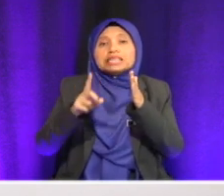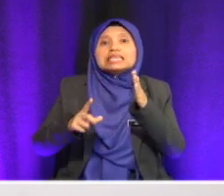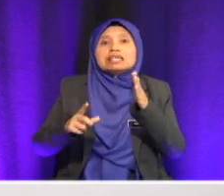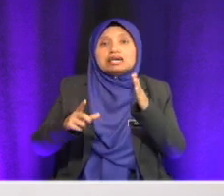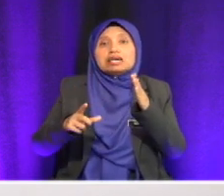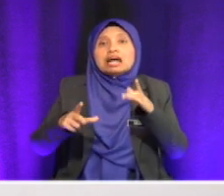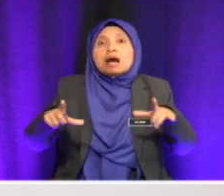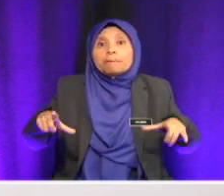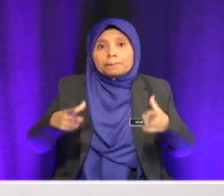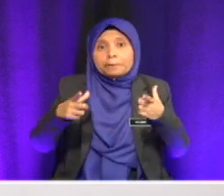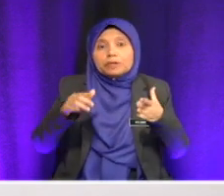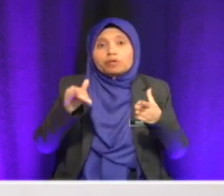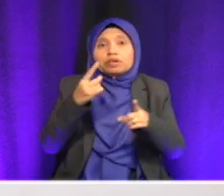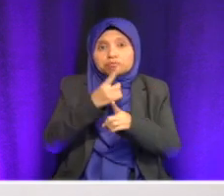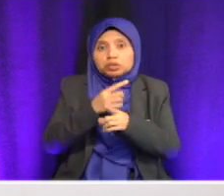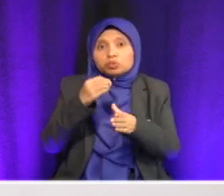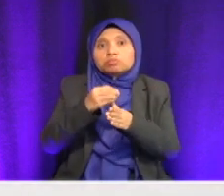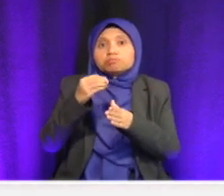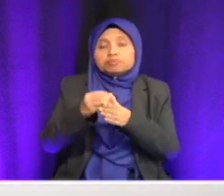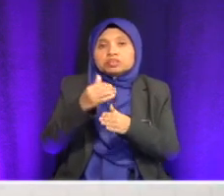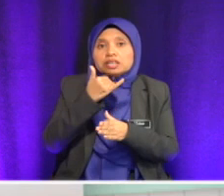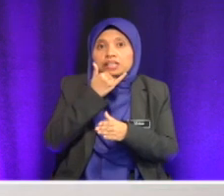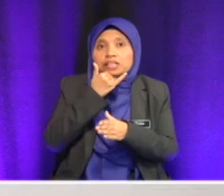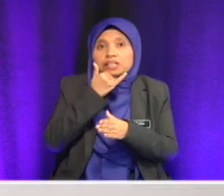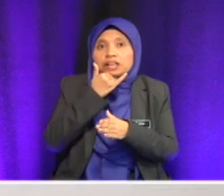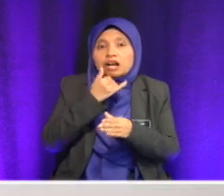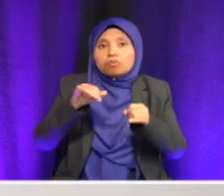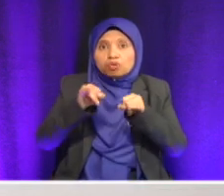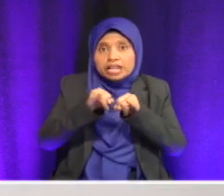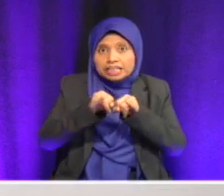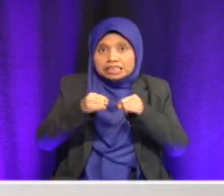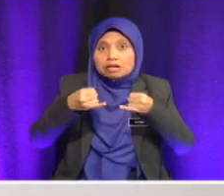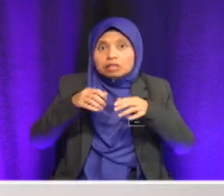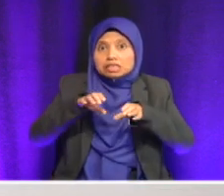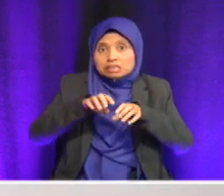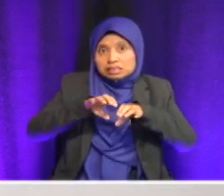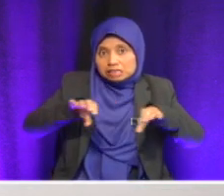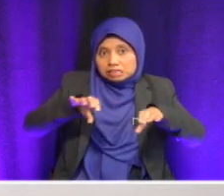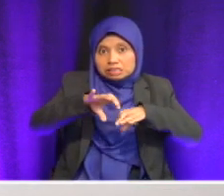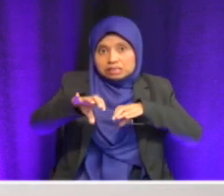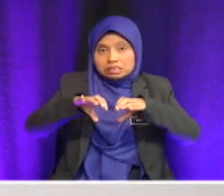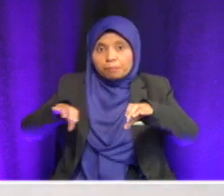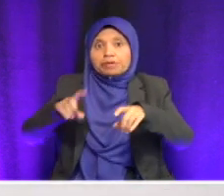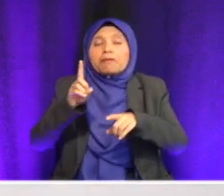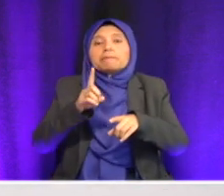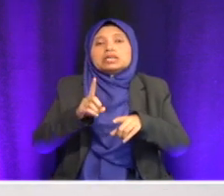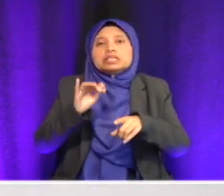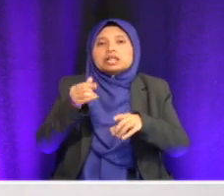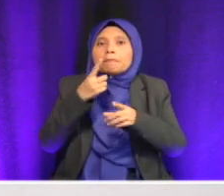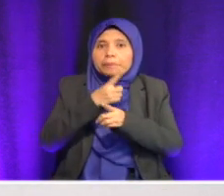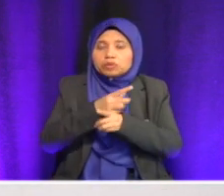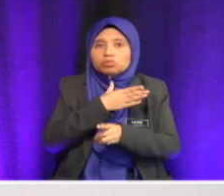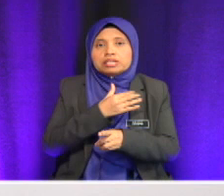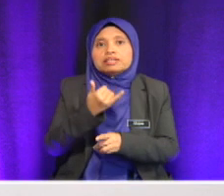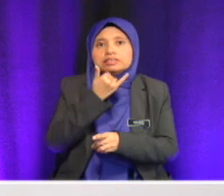improper. So human can justify between the right or wrong action. So I think that's the specialty of human. We can